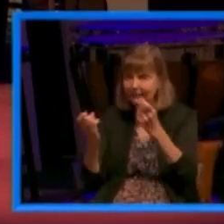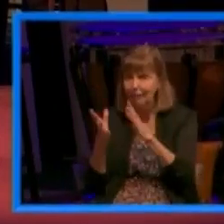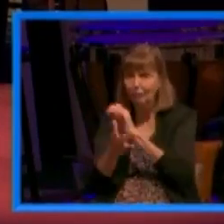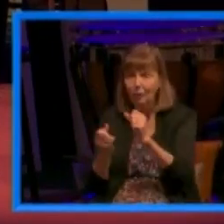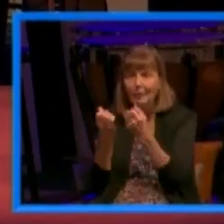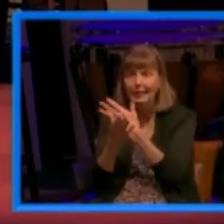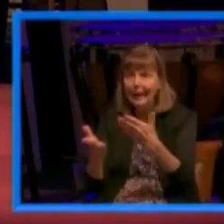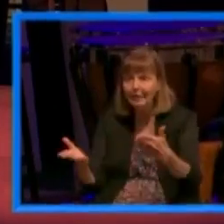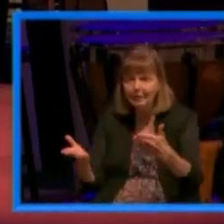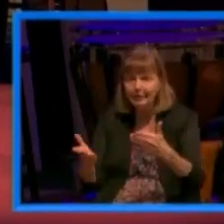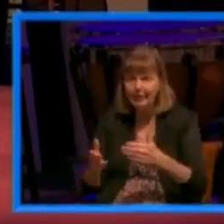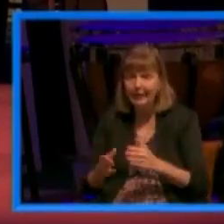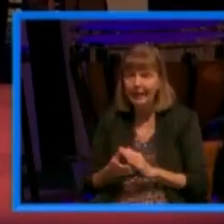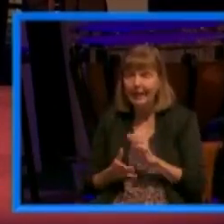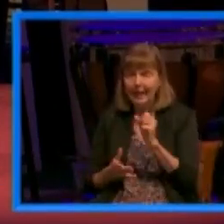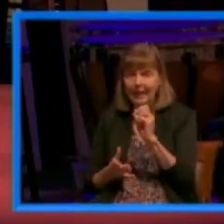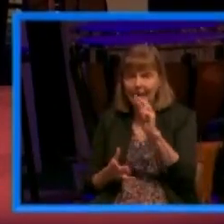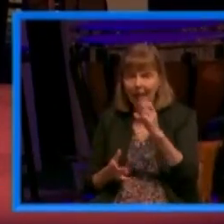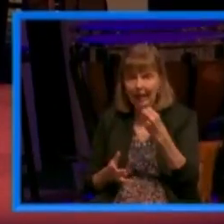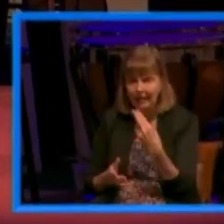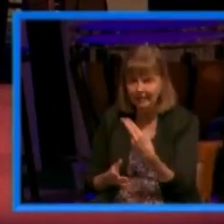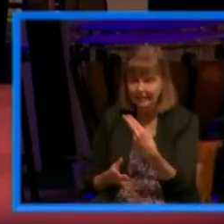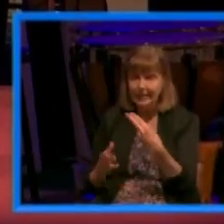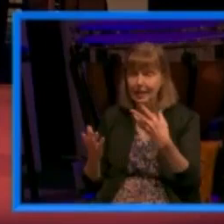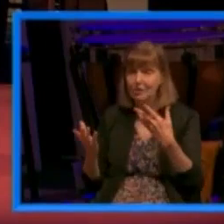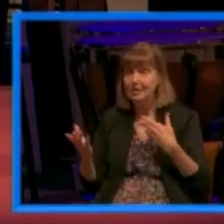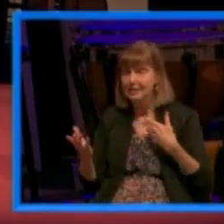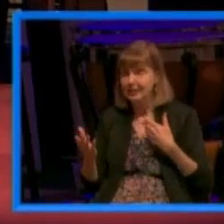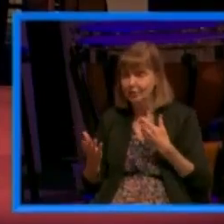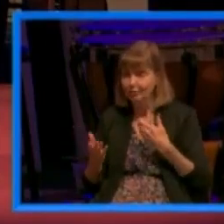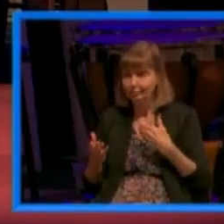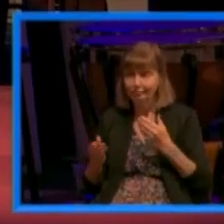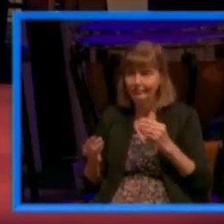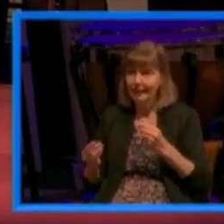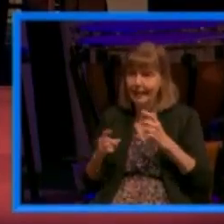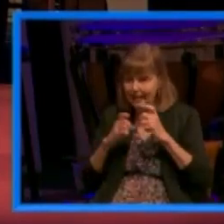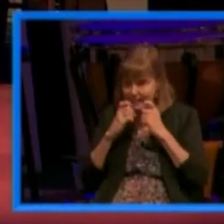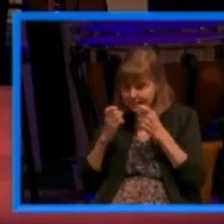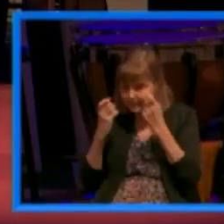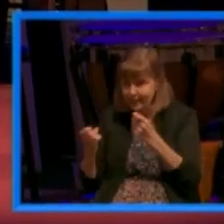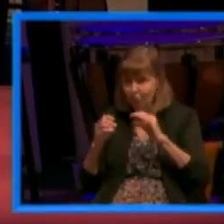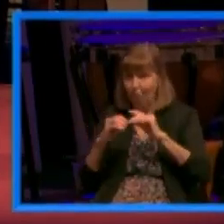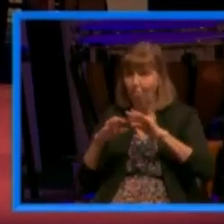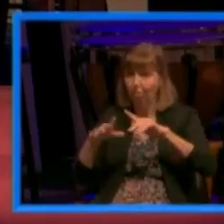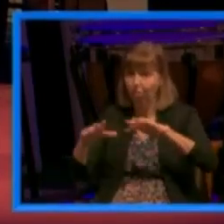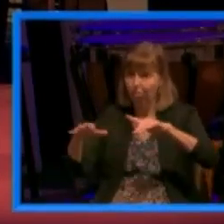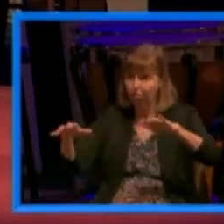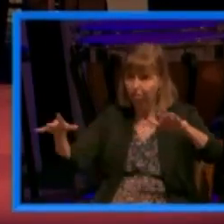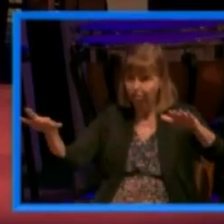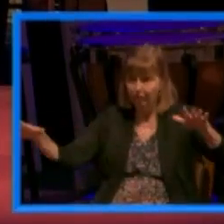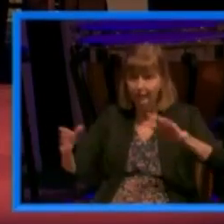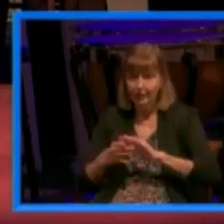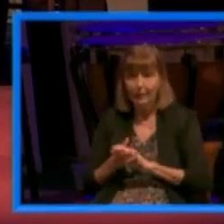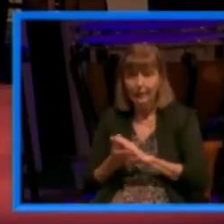sin, and the ripple effects are moving even further. I mean, her marriage is in trouble.